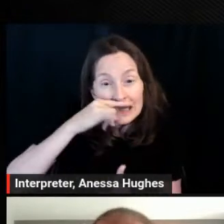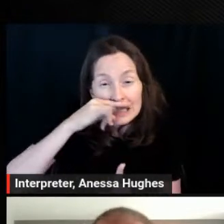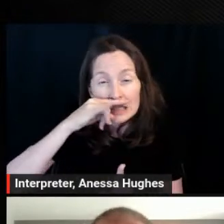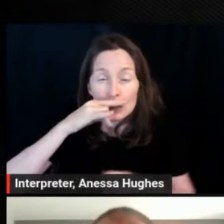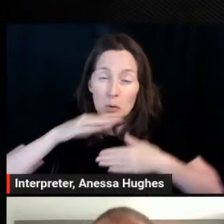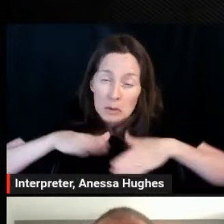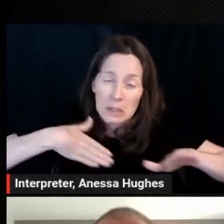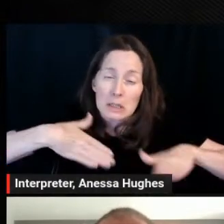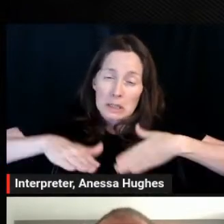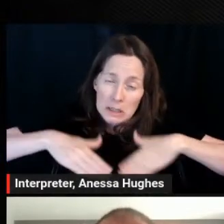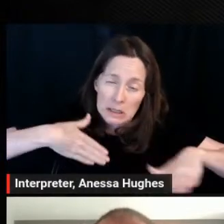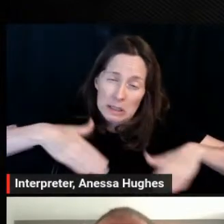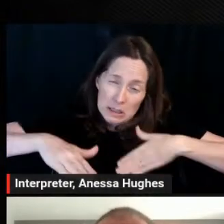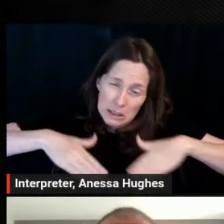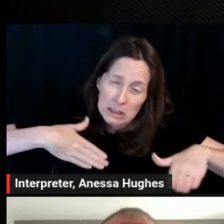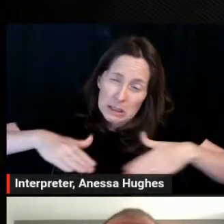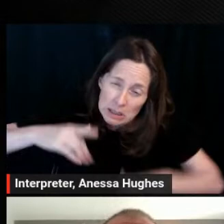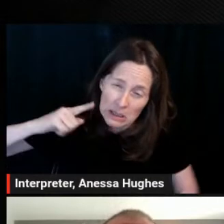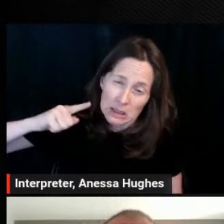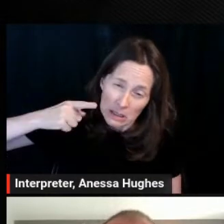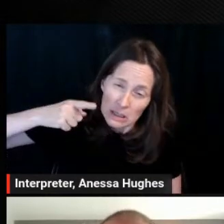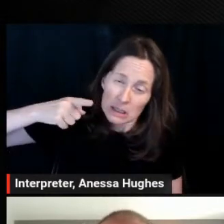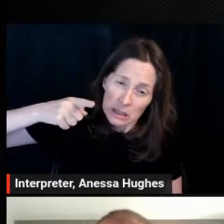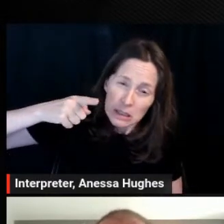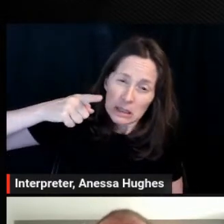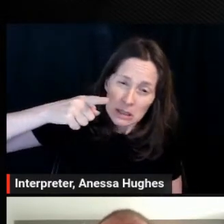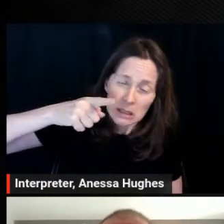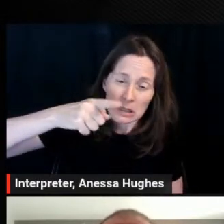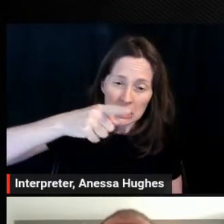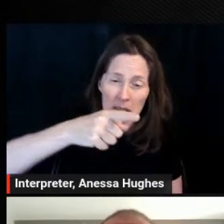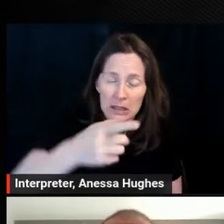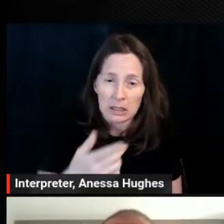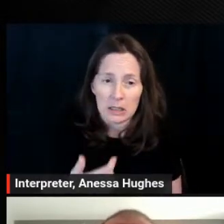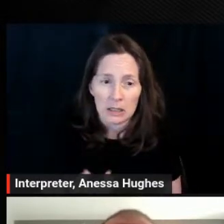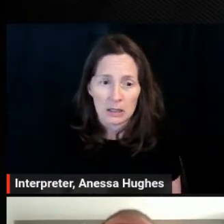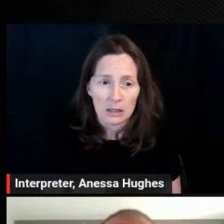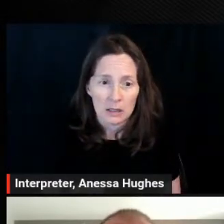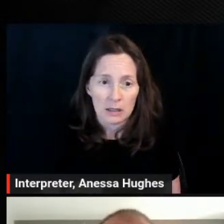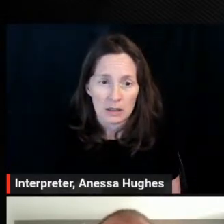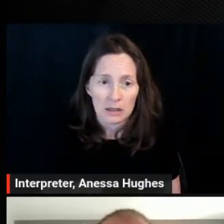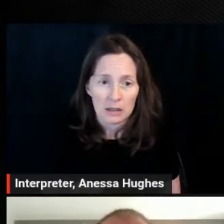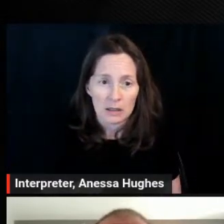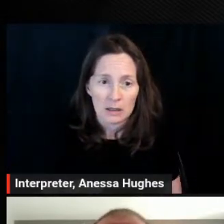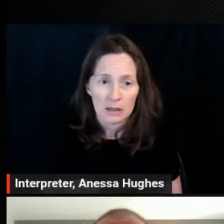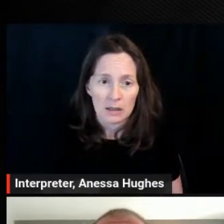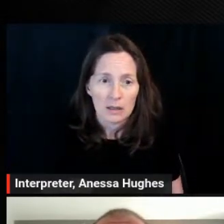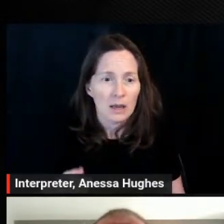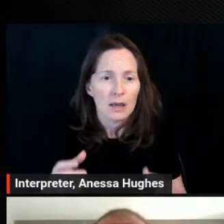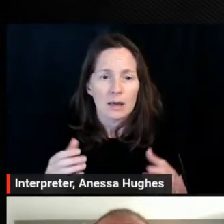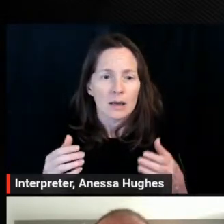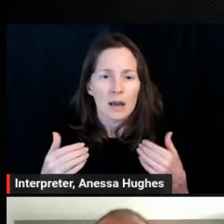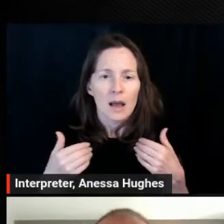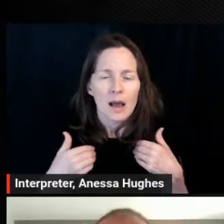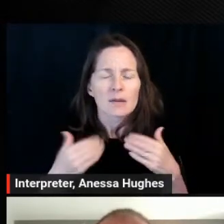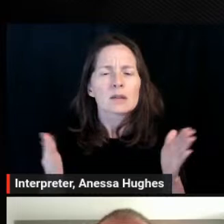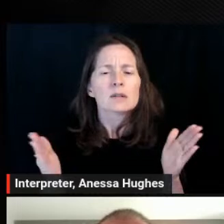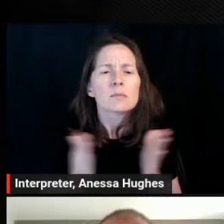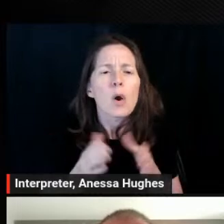there in small, specialized overland convoys known as